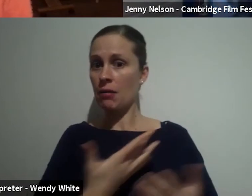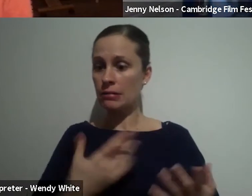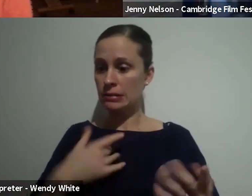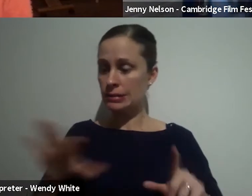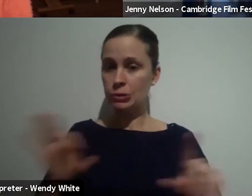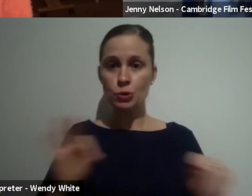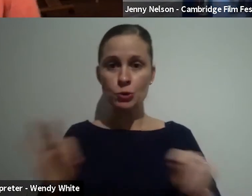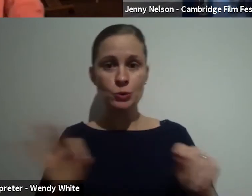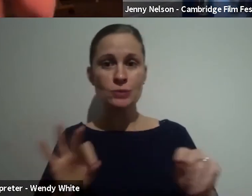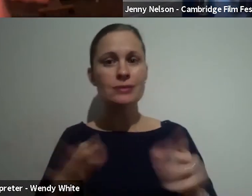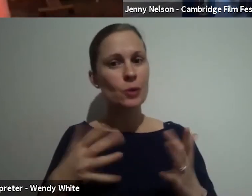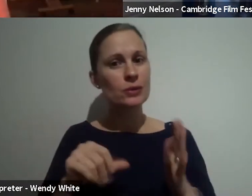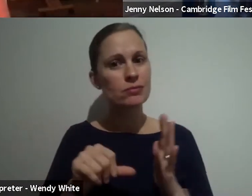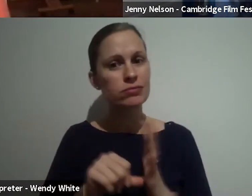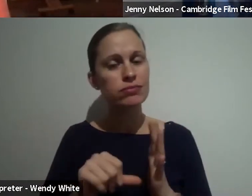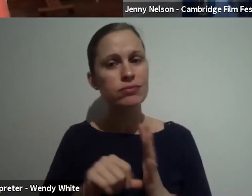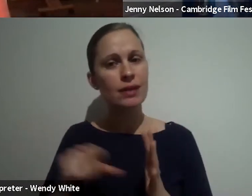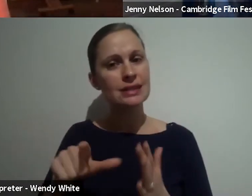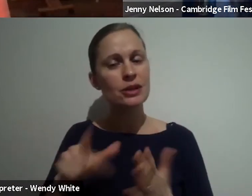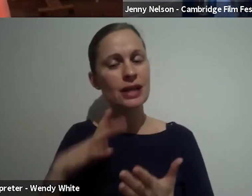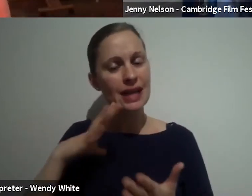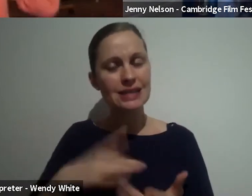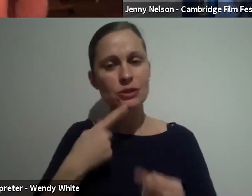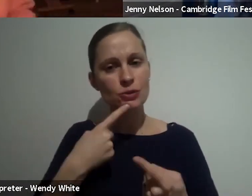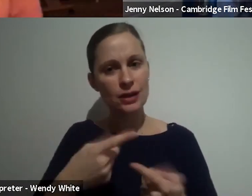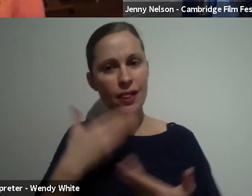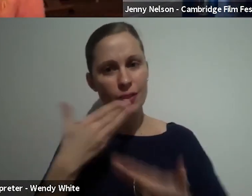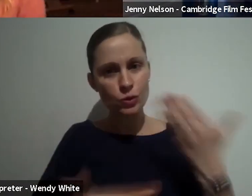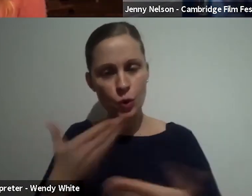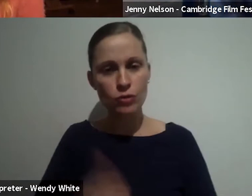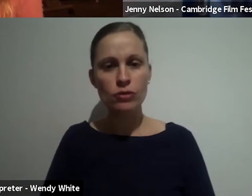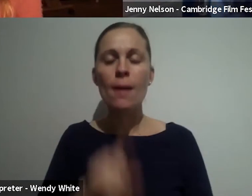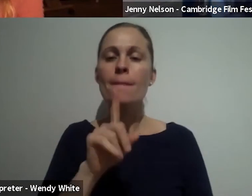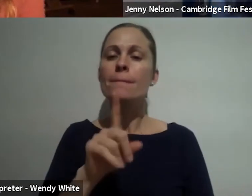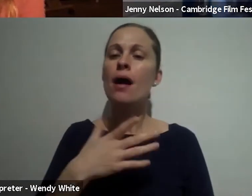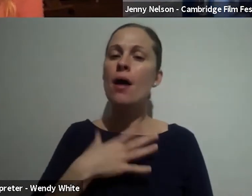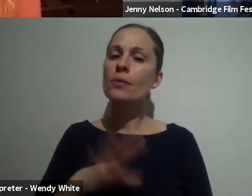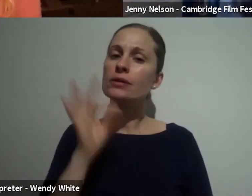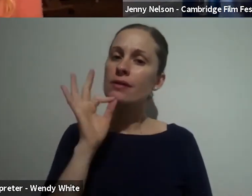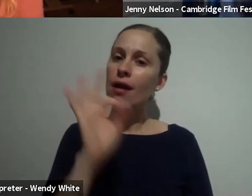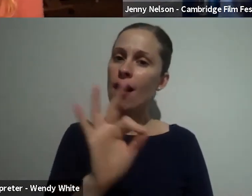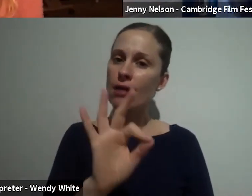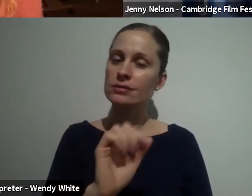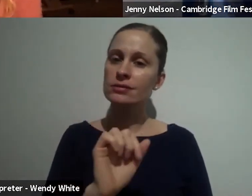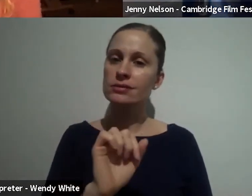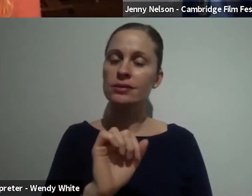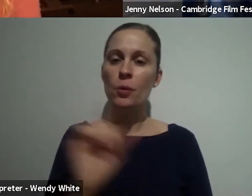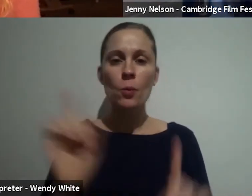mm-hmm. Necessary stories to tell. I just wanted to ask about the reaction that you've had from